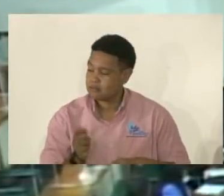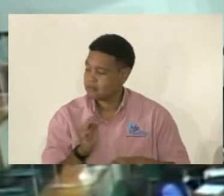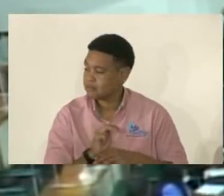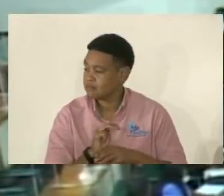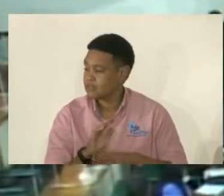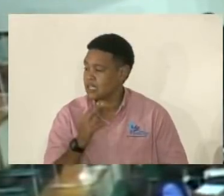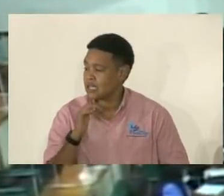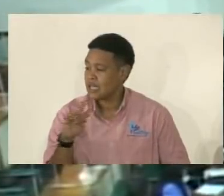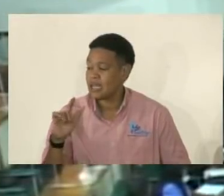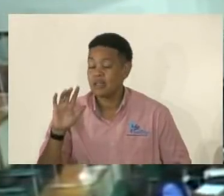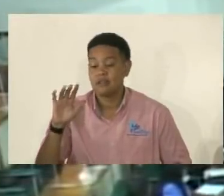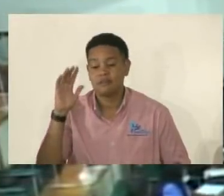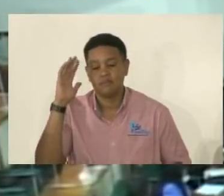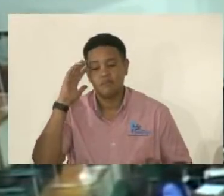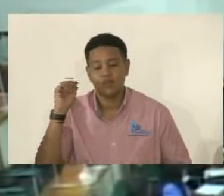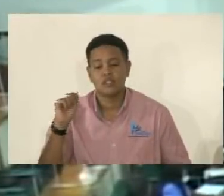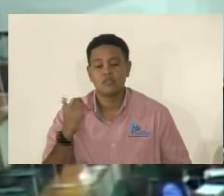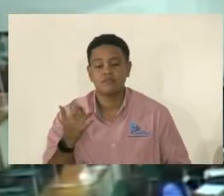Mr. President,